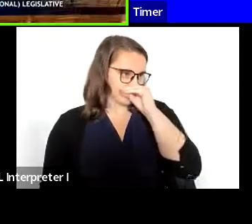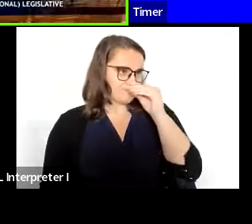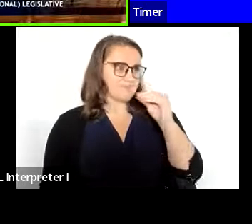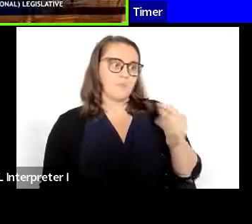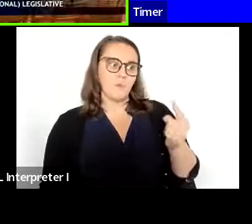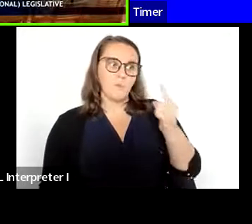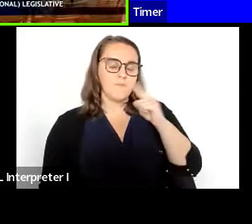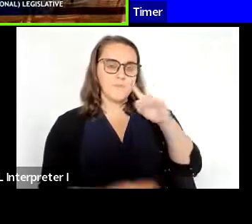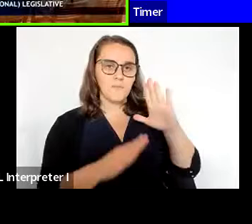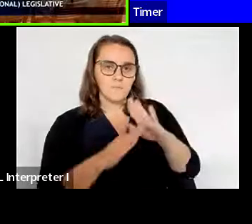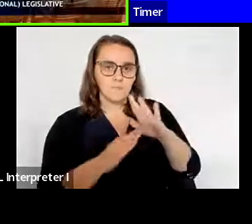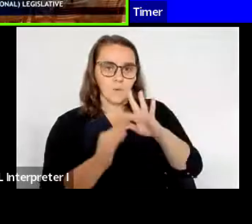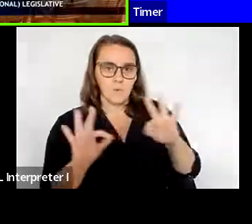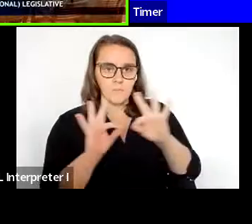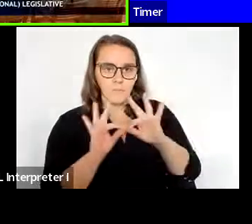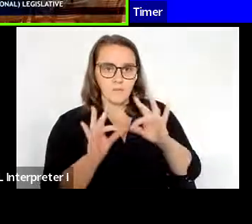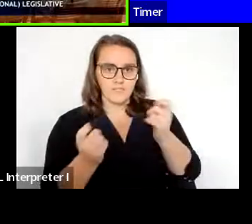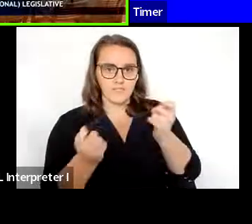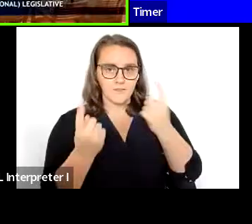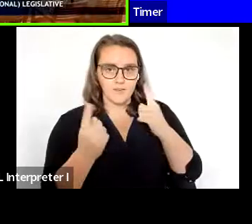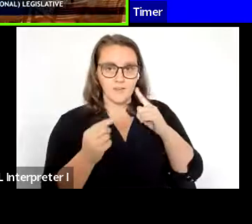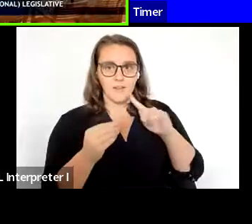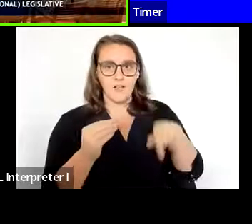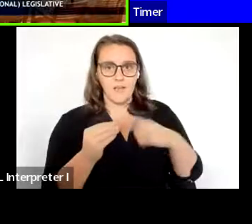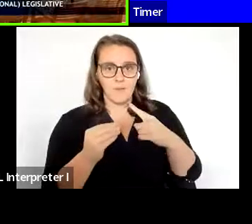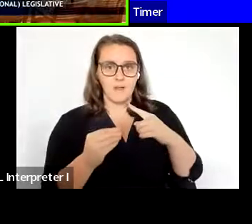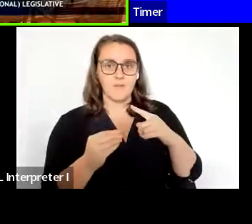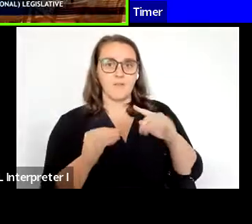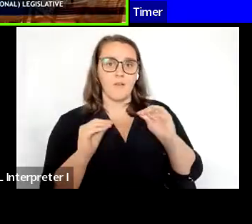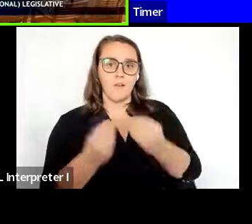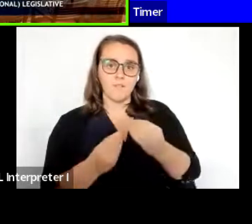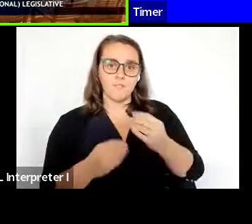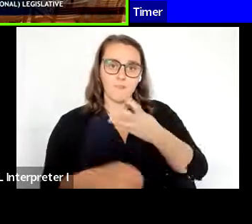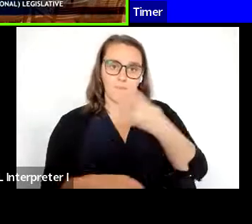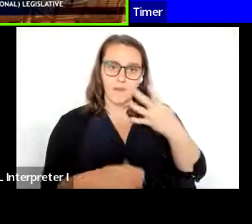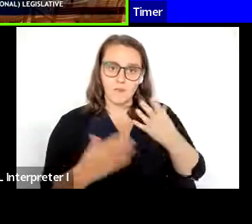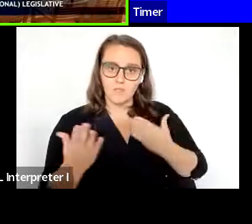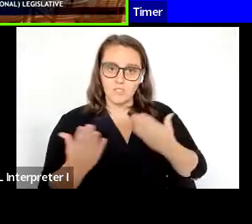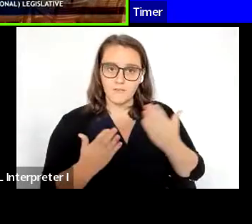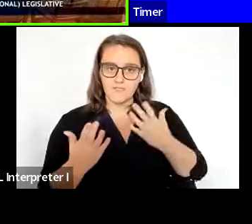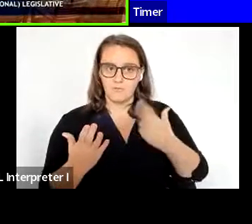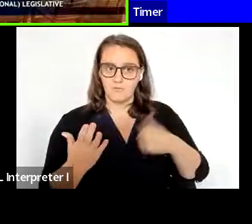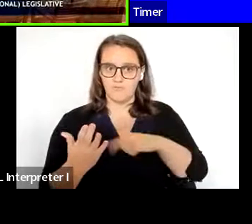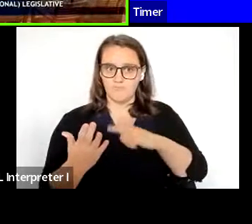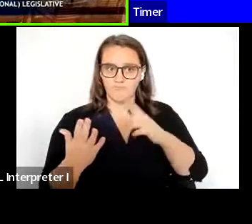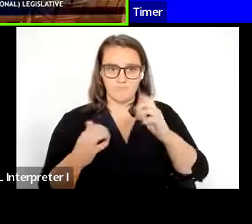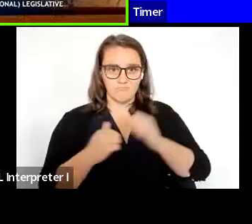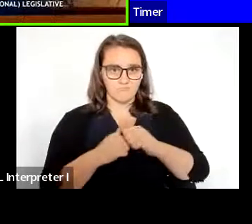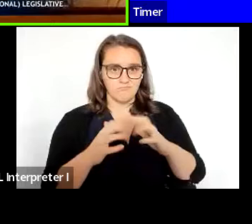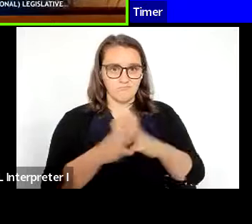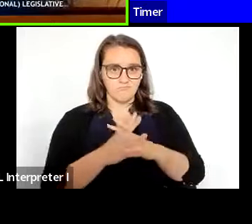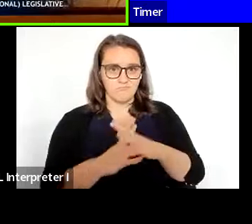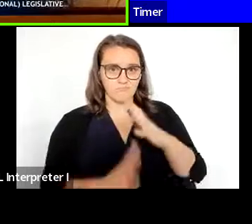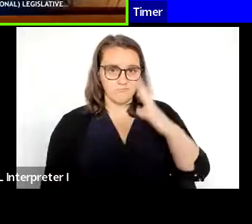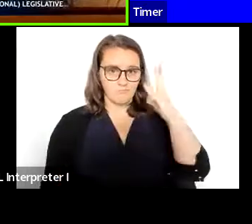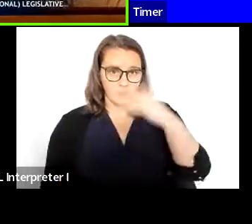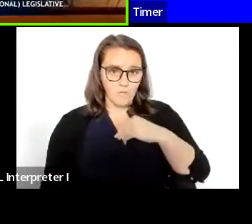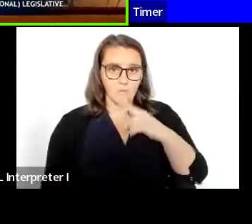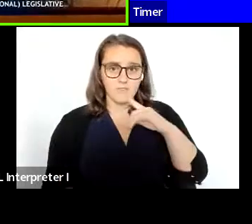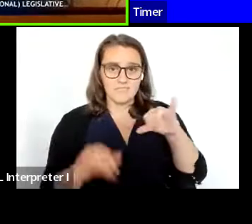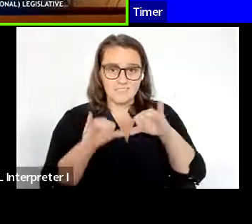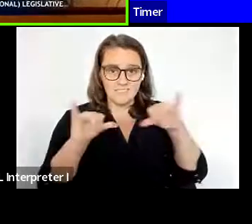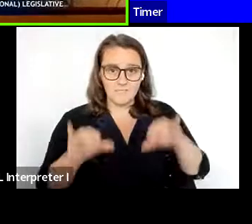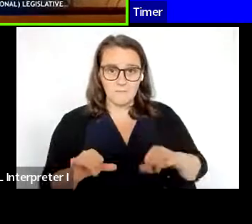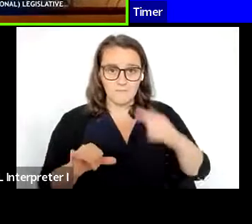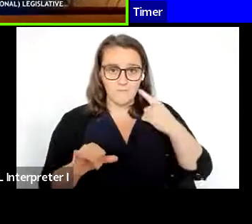important things to understand about the Office of Migrant Services really is this a beautiful thing we're creating. We're setting up a system for people who are going